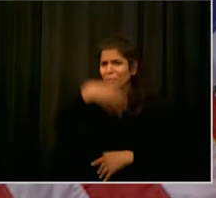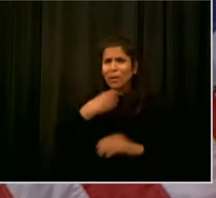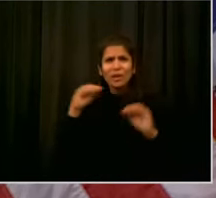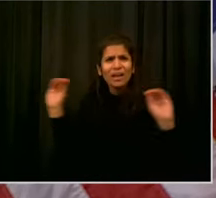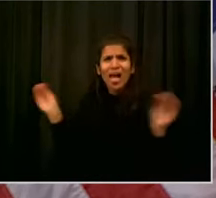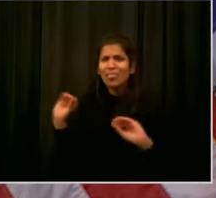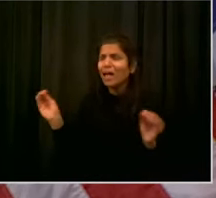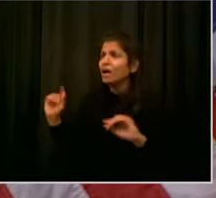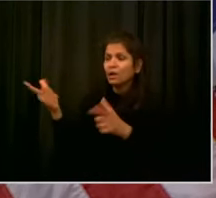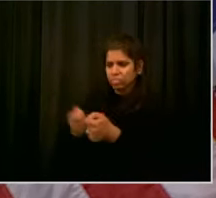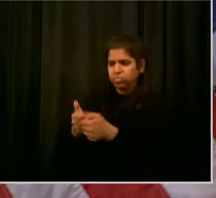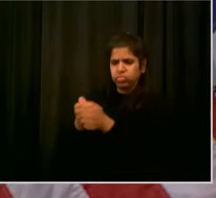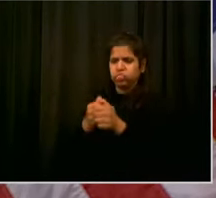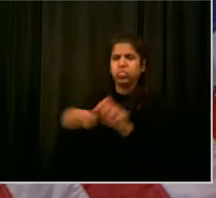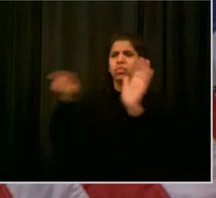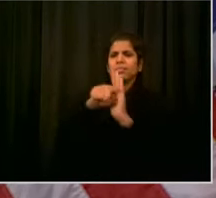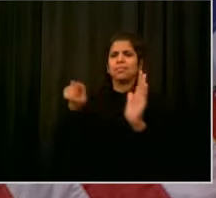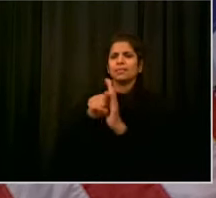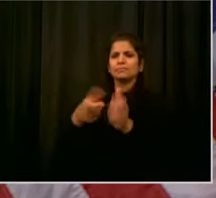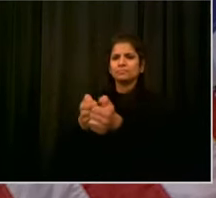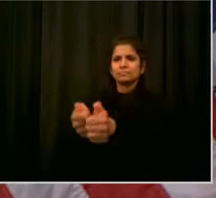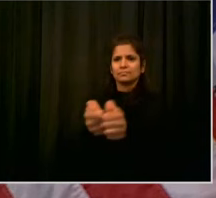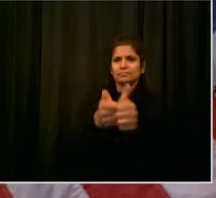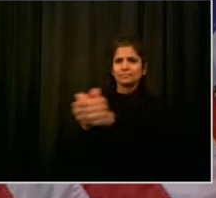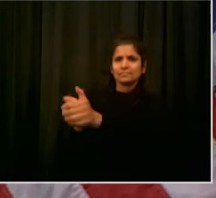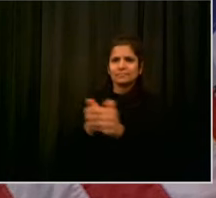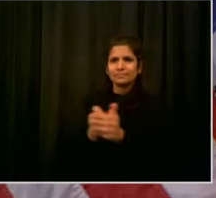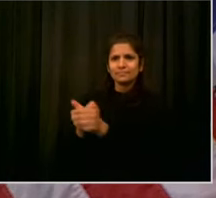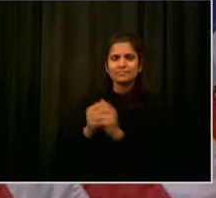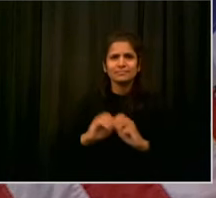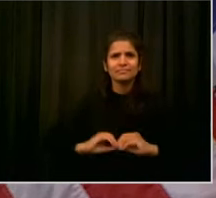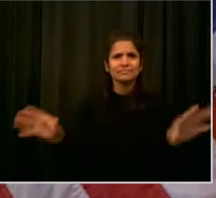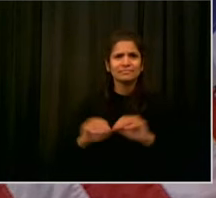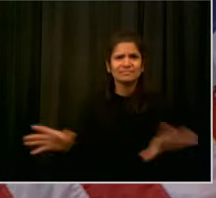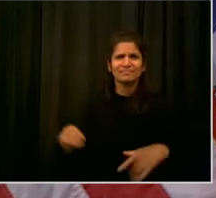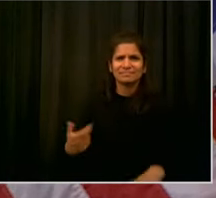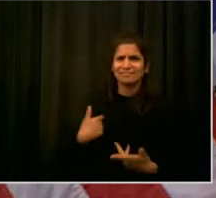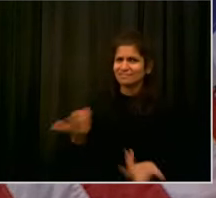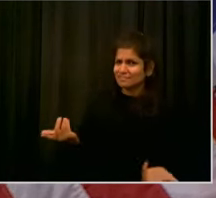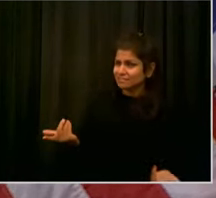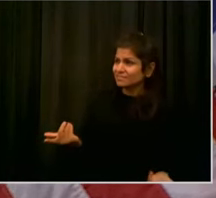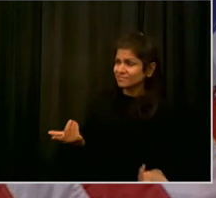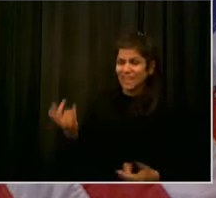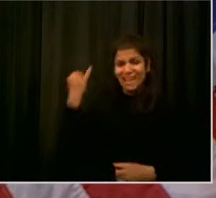us. Last question for today, Henry from Bloomberg.